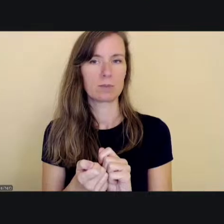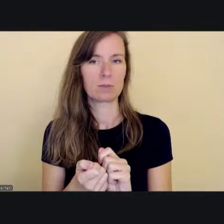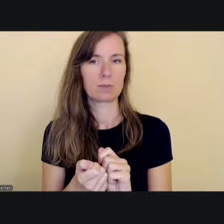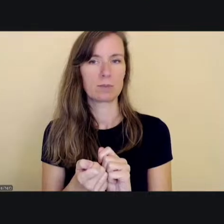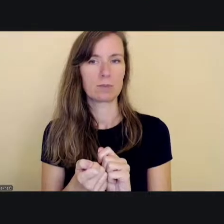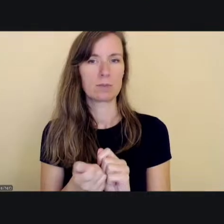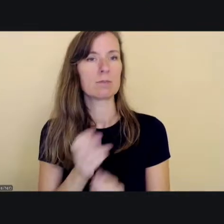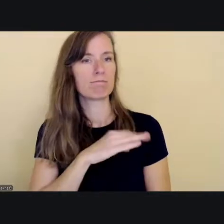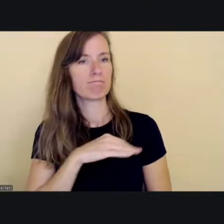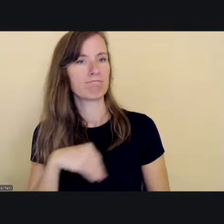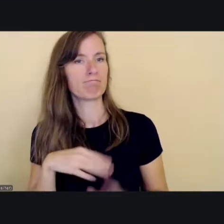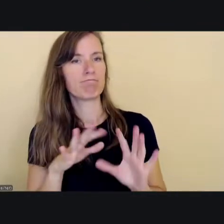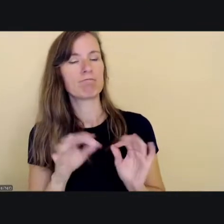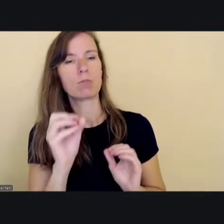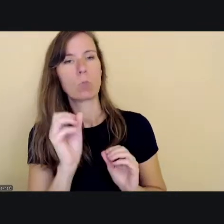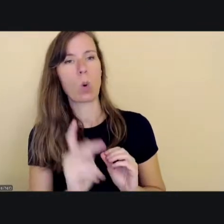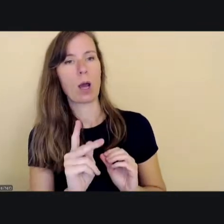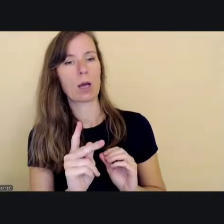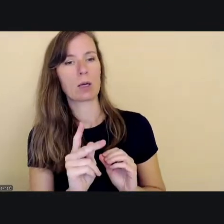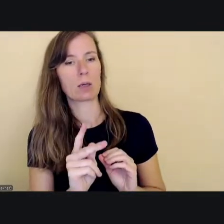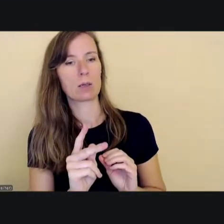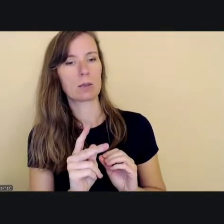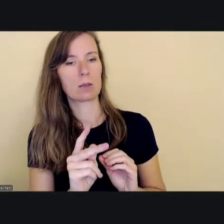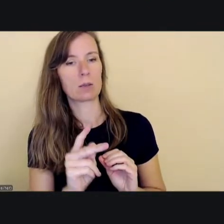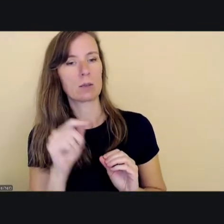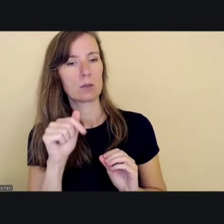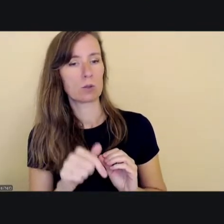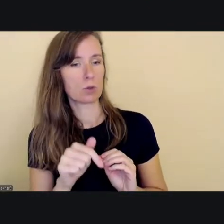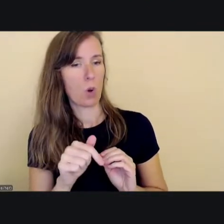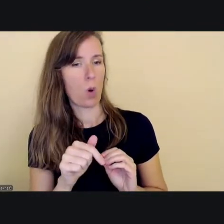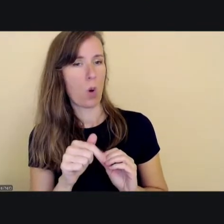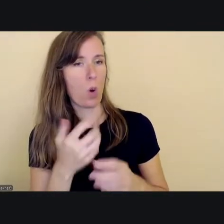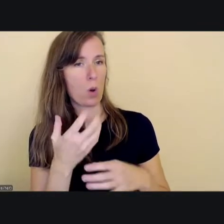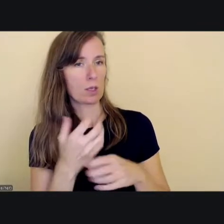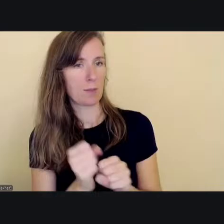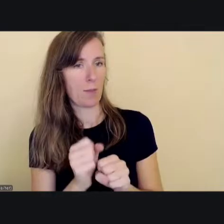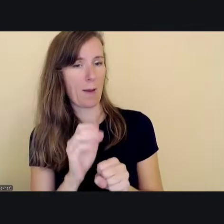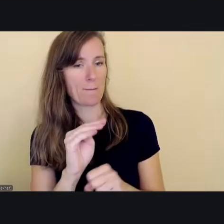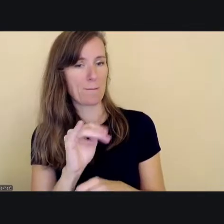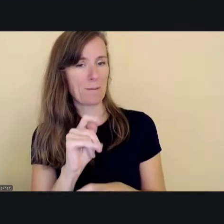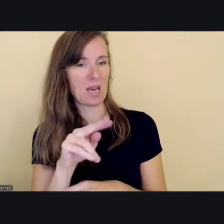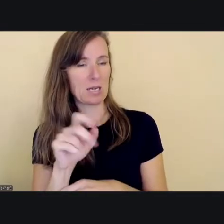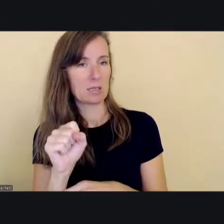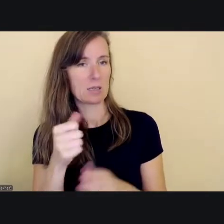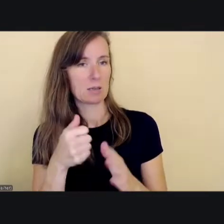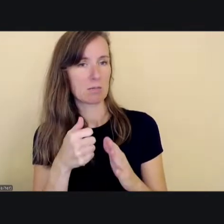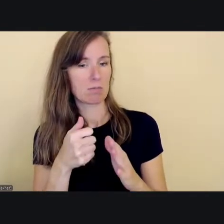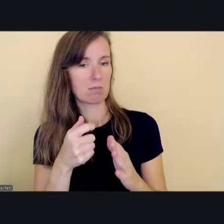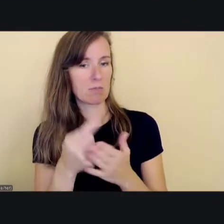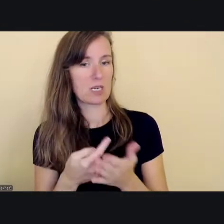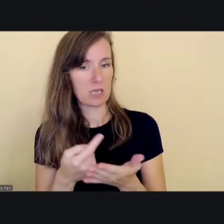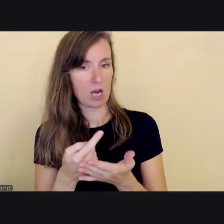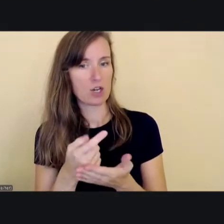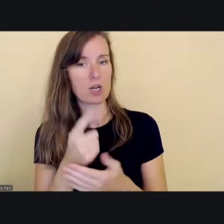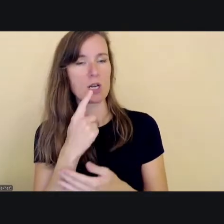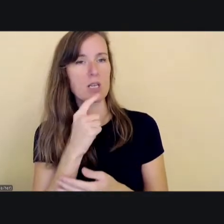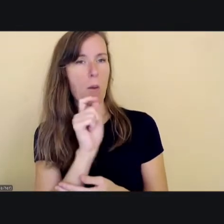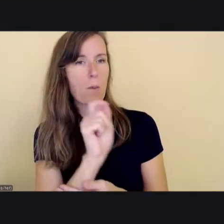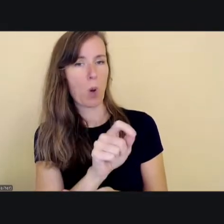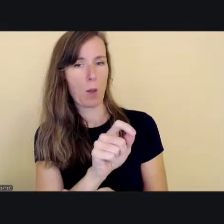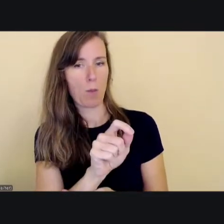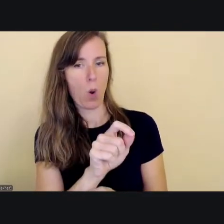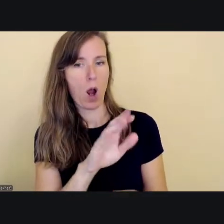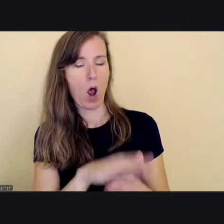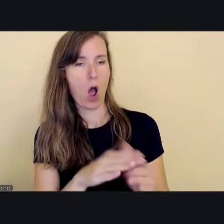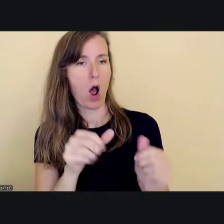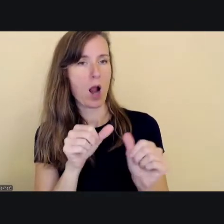All right, so the minutes under discussion, there's a bullet point on ongoing research, and then the next point would read, the GIC